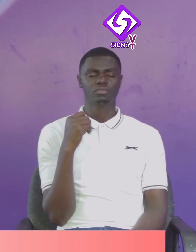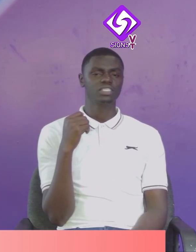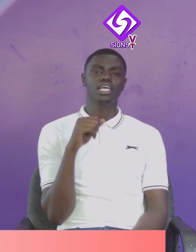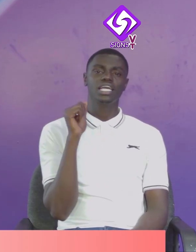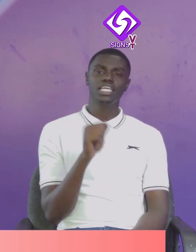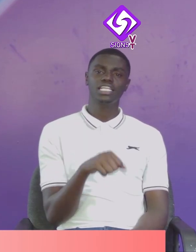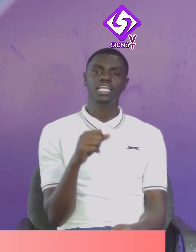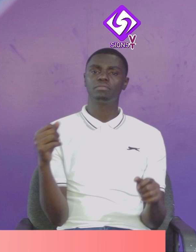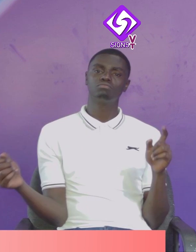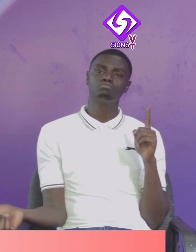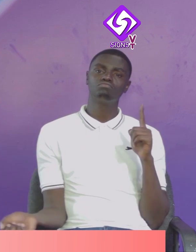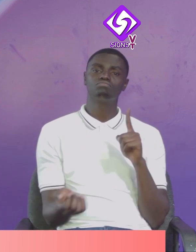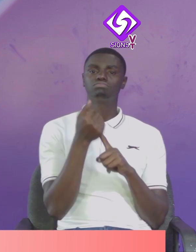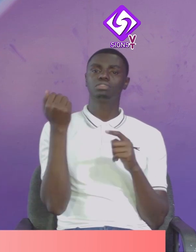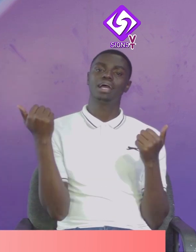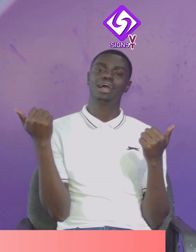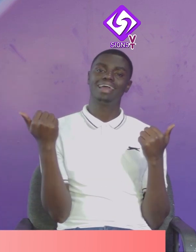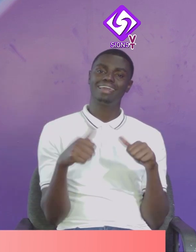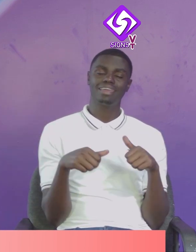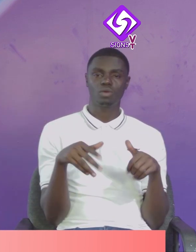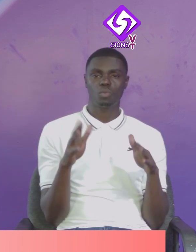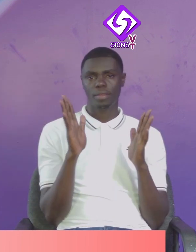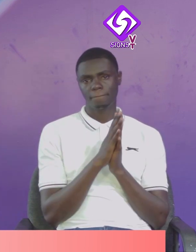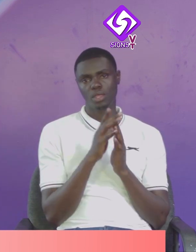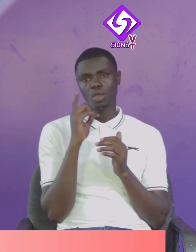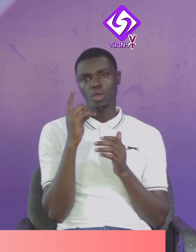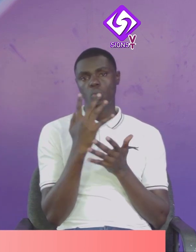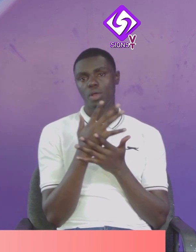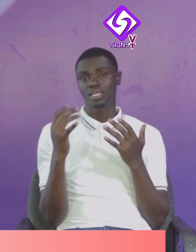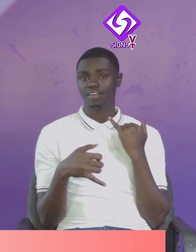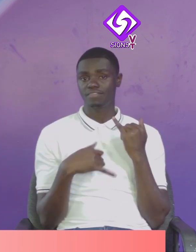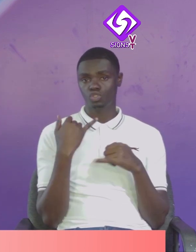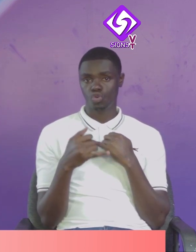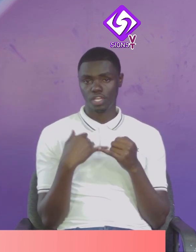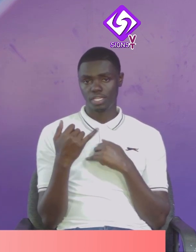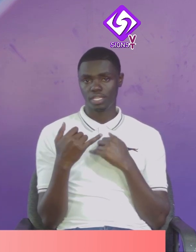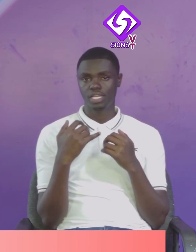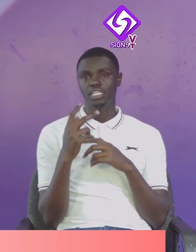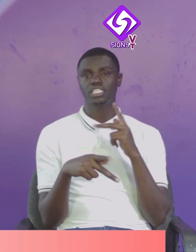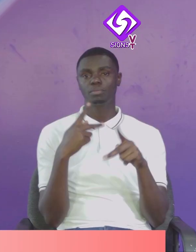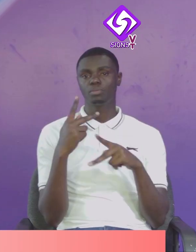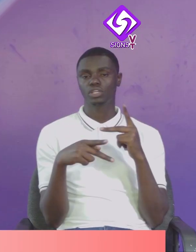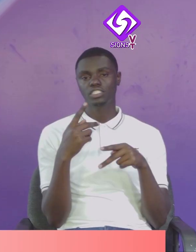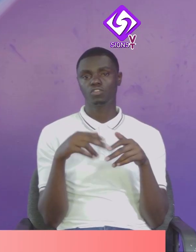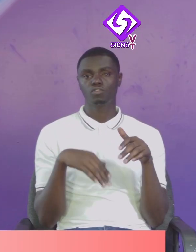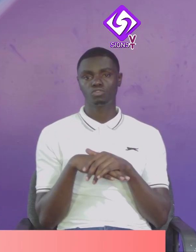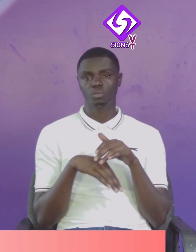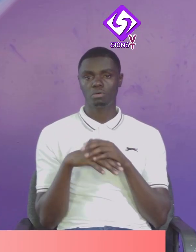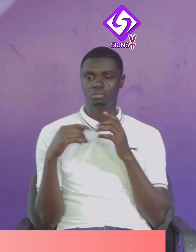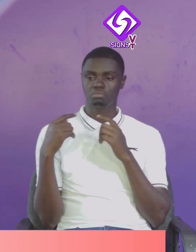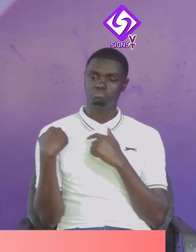way for any other country. Because one thing that I've enjoyed with the progress of football so far is the fact